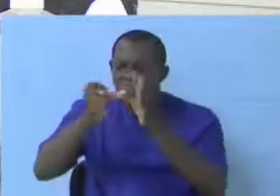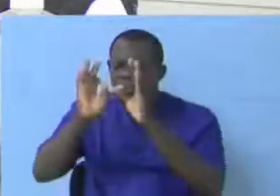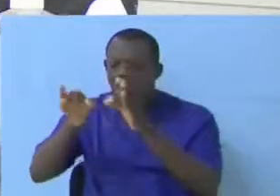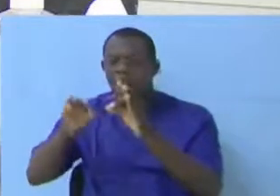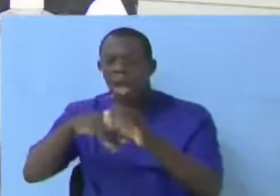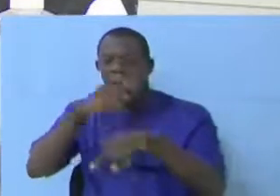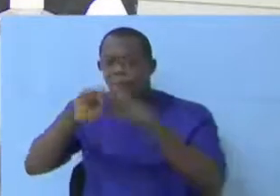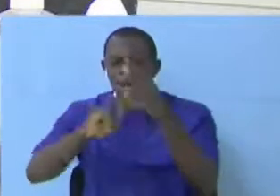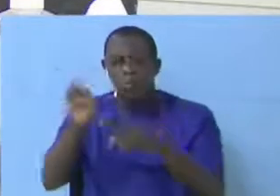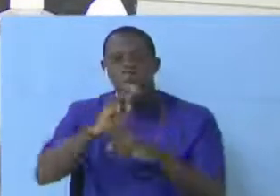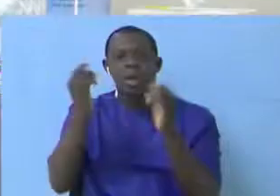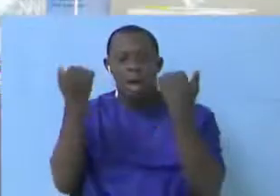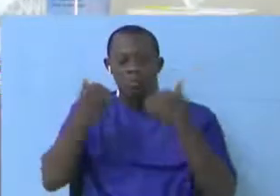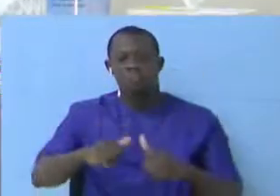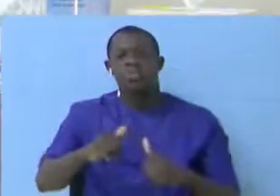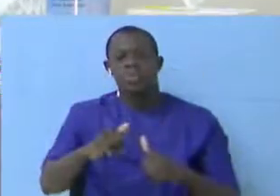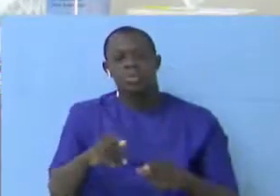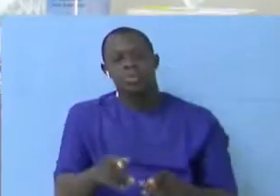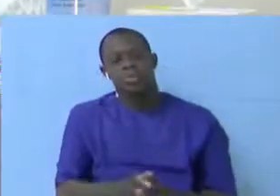happened.